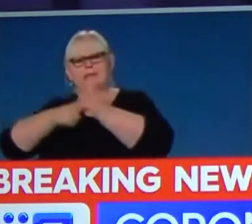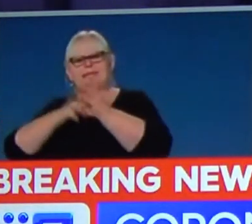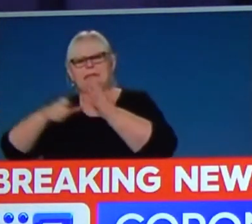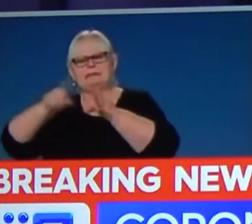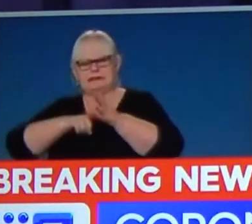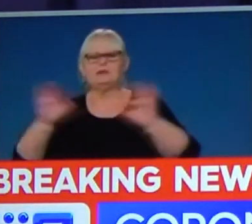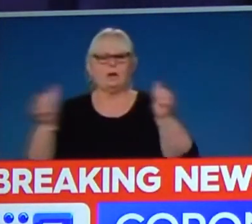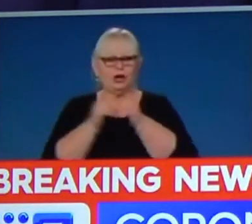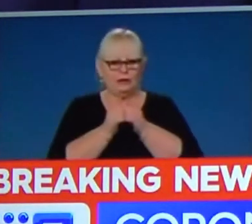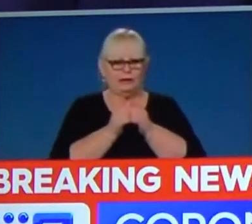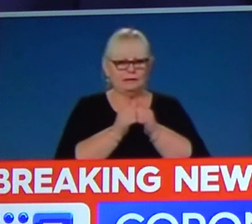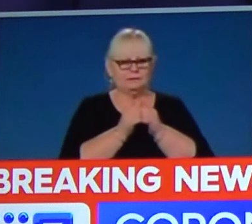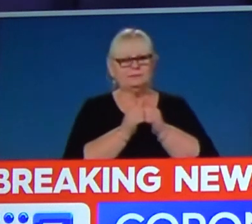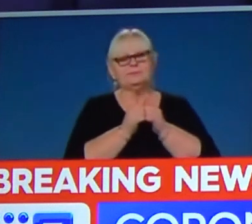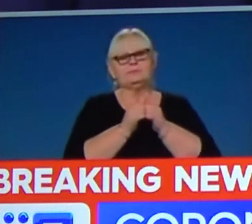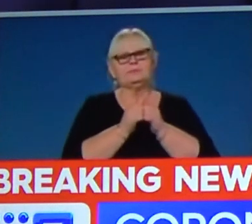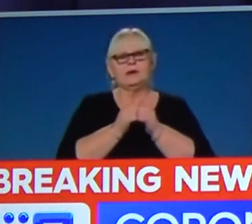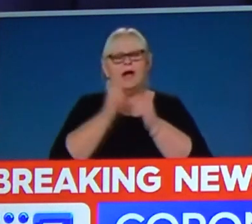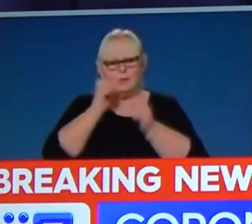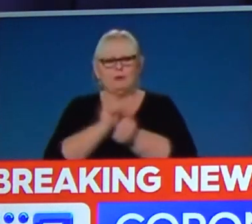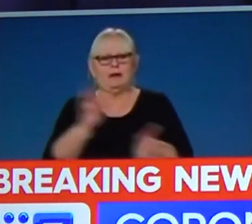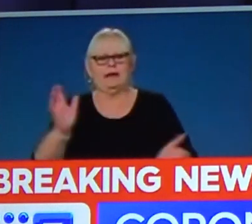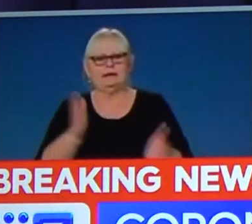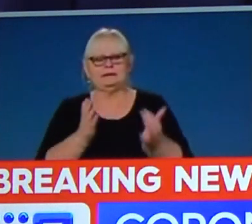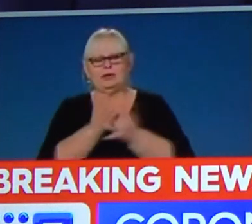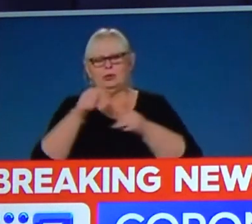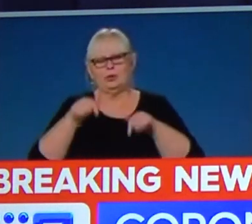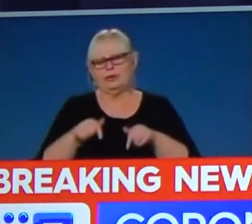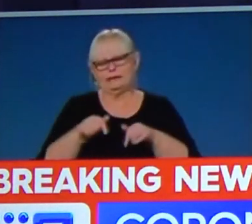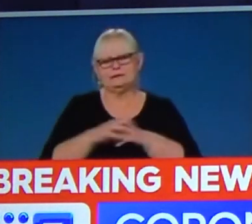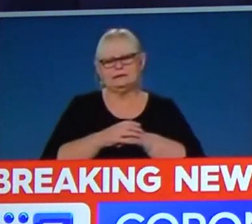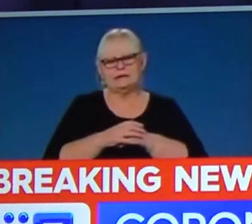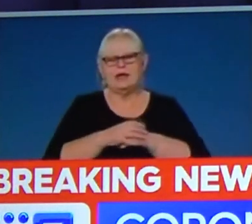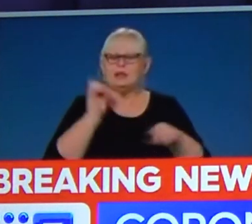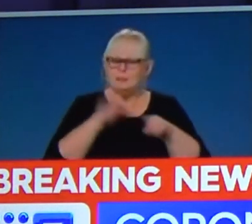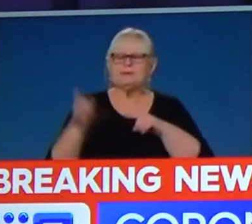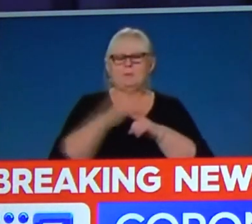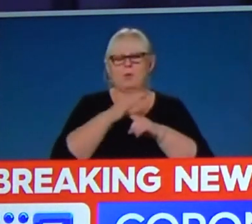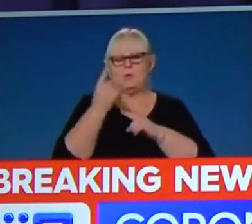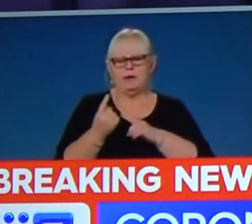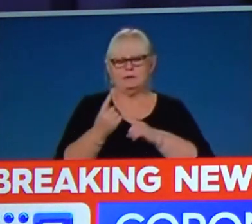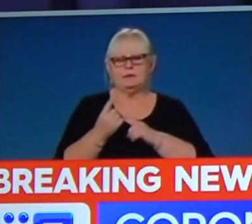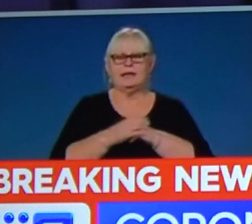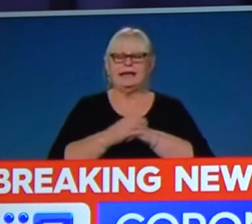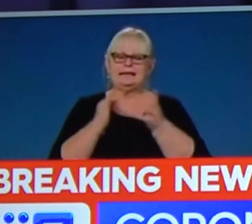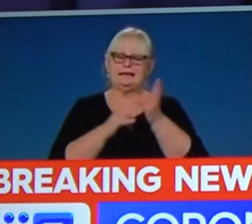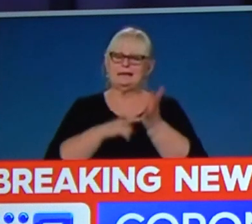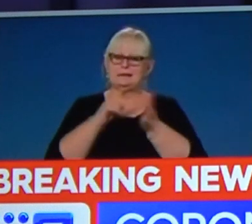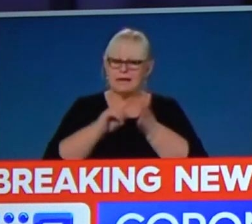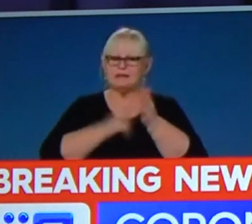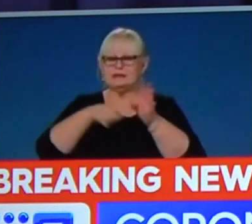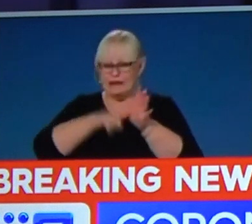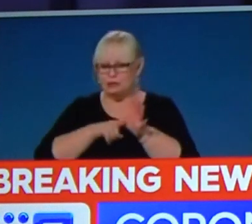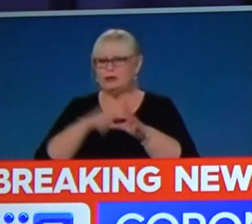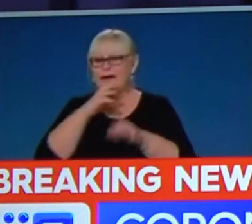of principles which I will release through the statement. The most significant of those is that state and territories